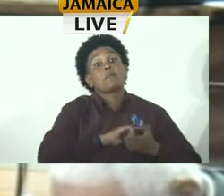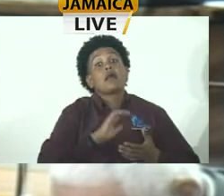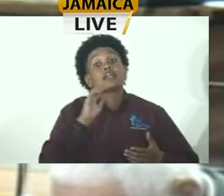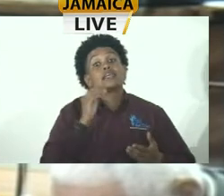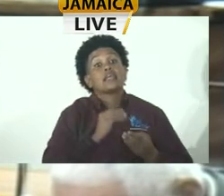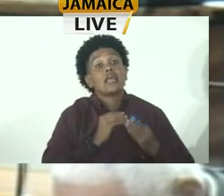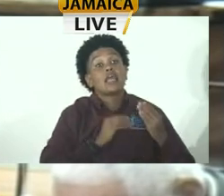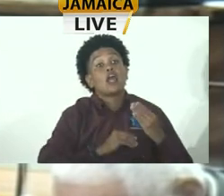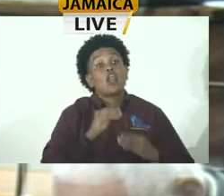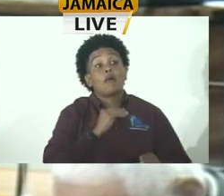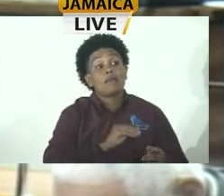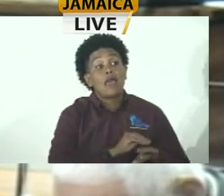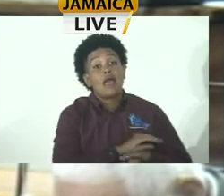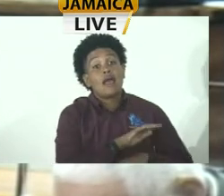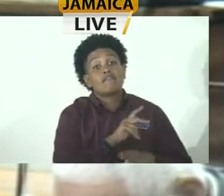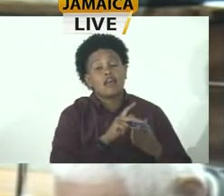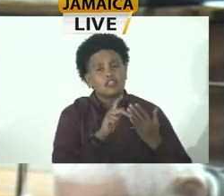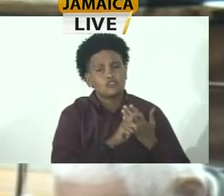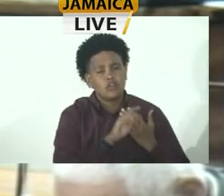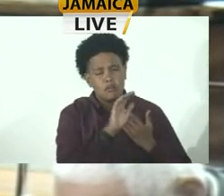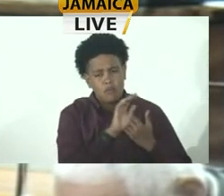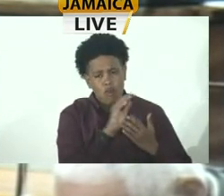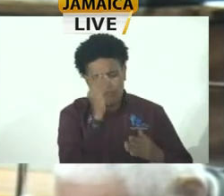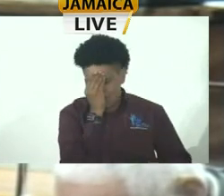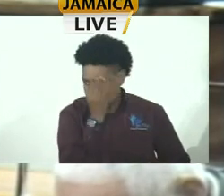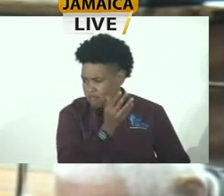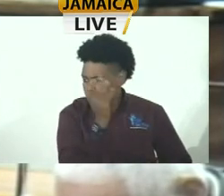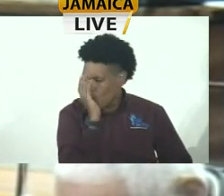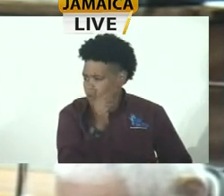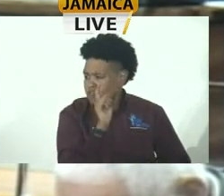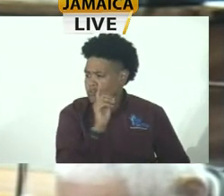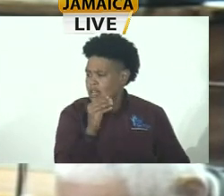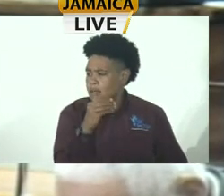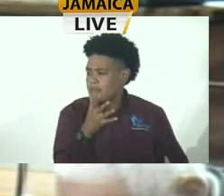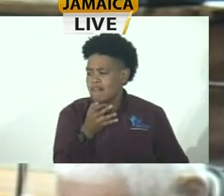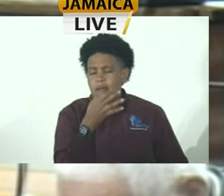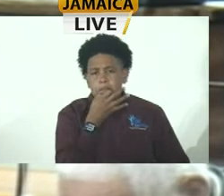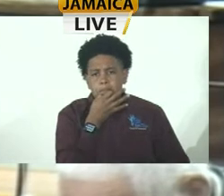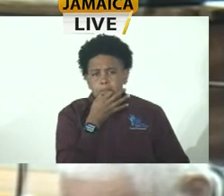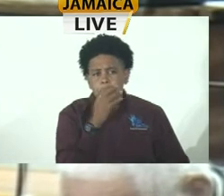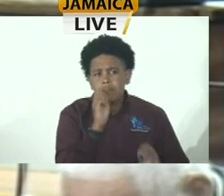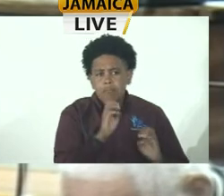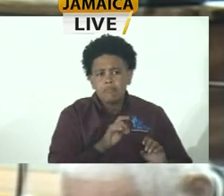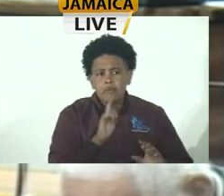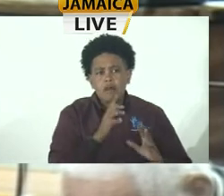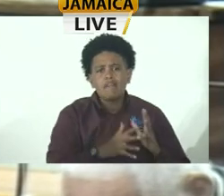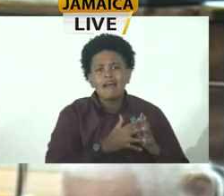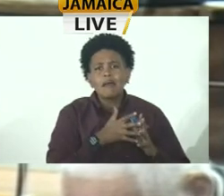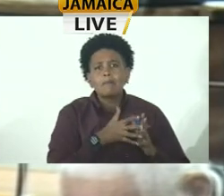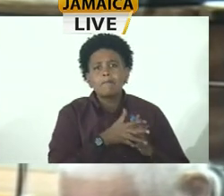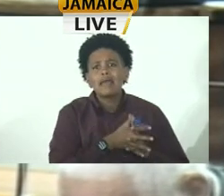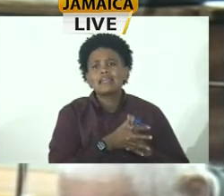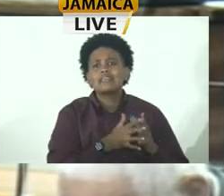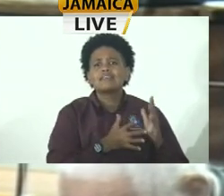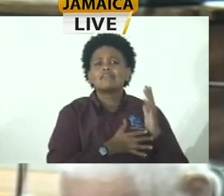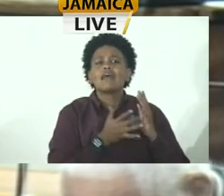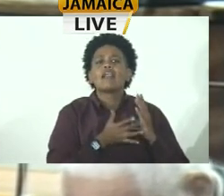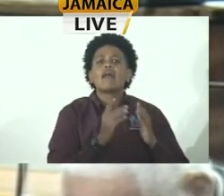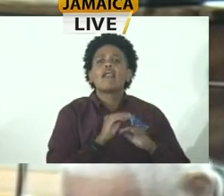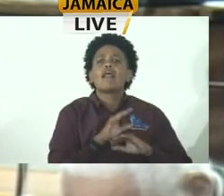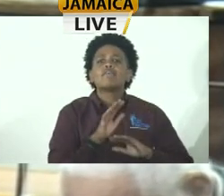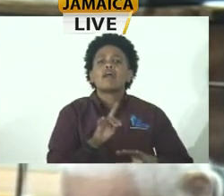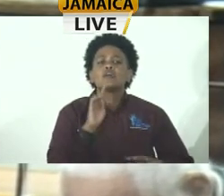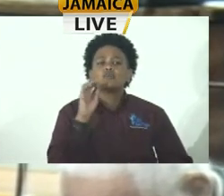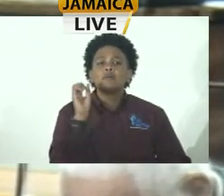advisory program will provide expertise of an embedded technical advisor to be placed at